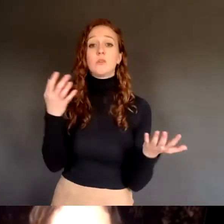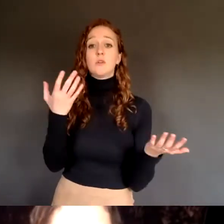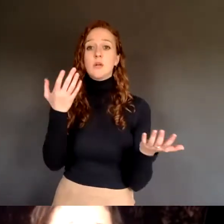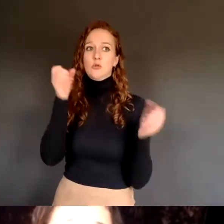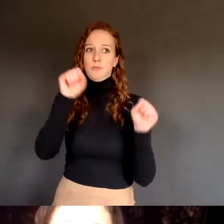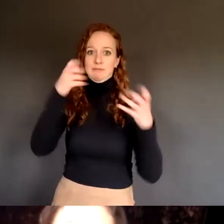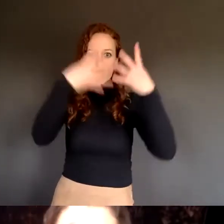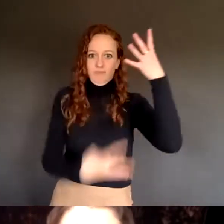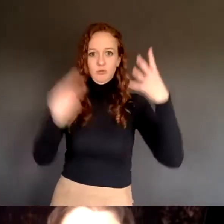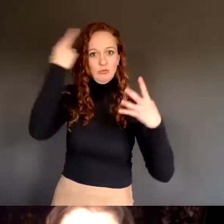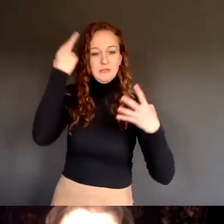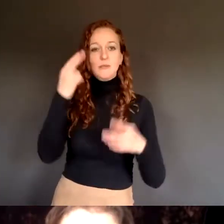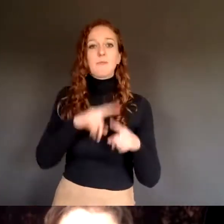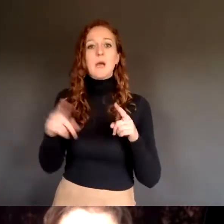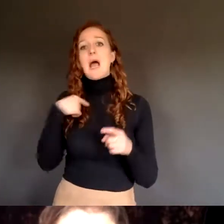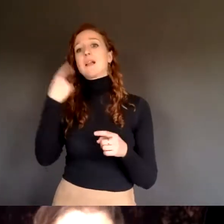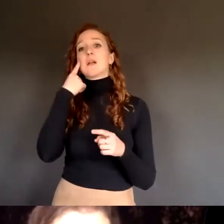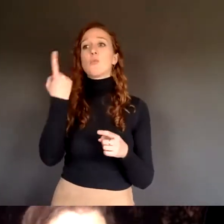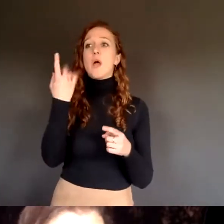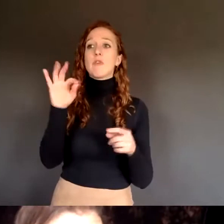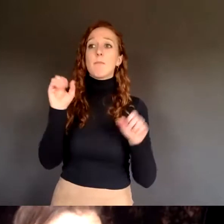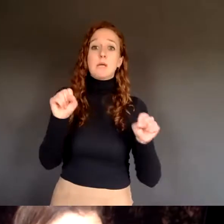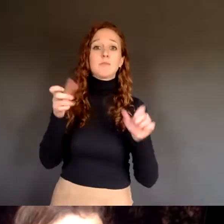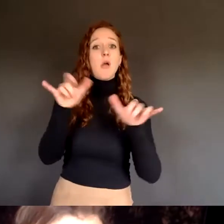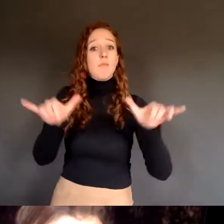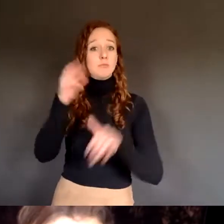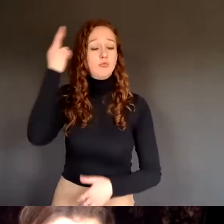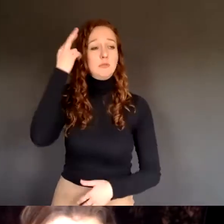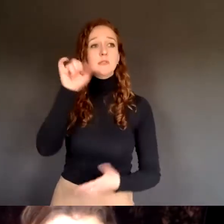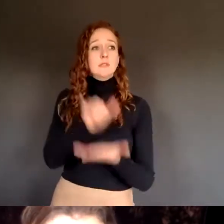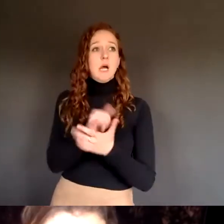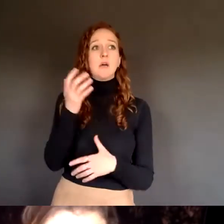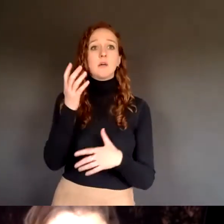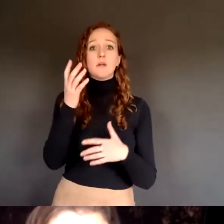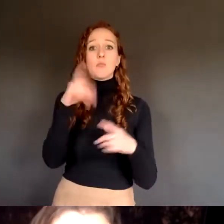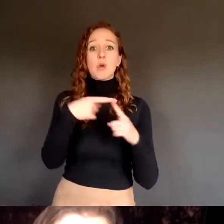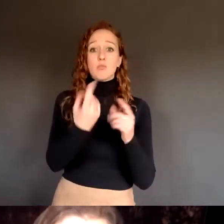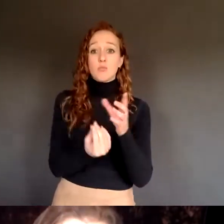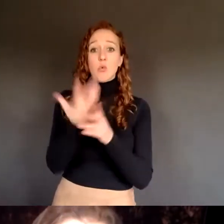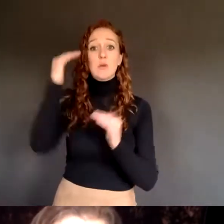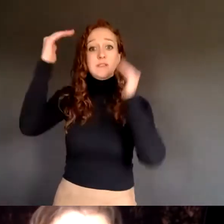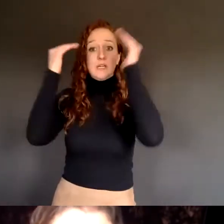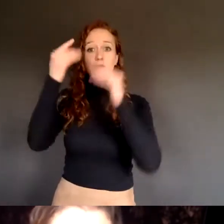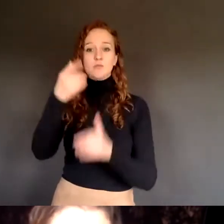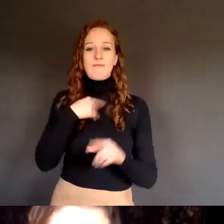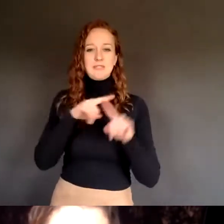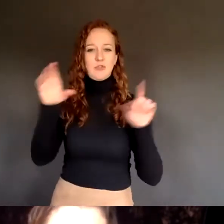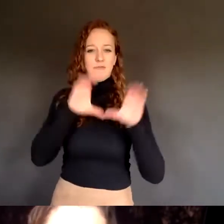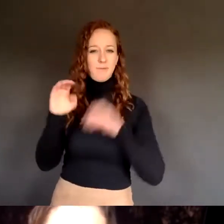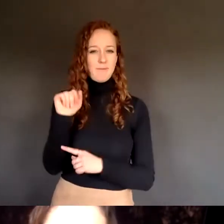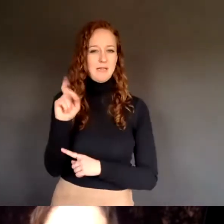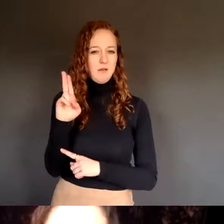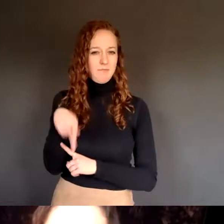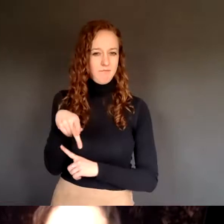question. As far as different nutrient value goes, there could be a bunch of things going on there, and I don't actually know. The most common reasons given is